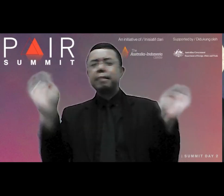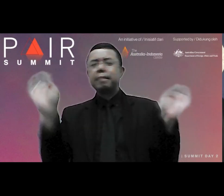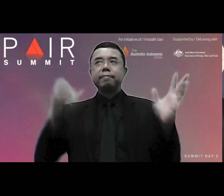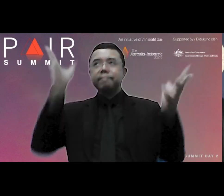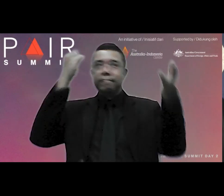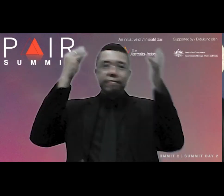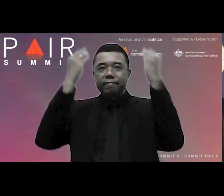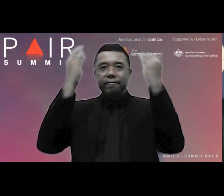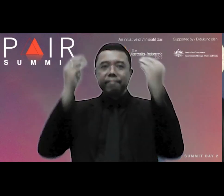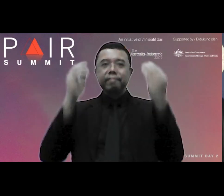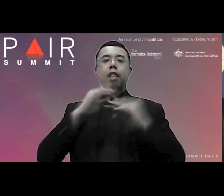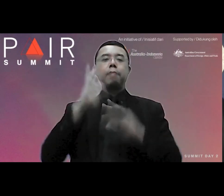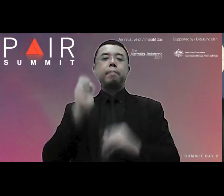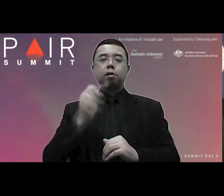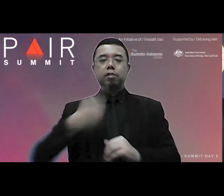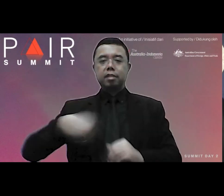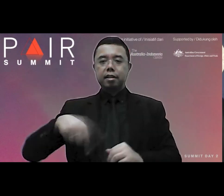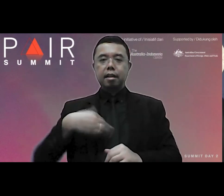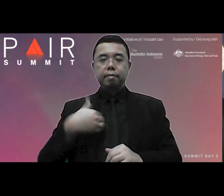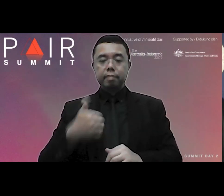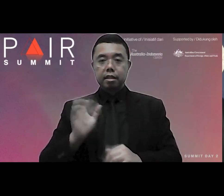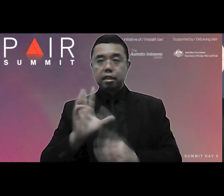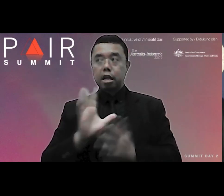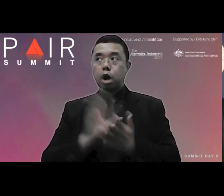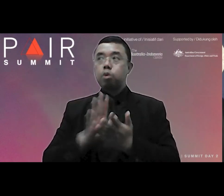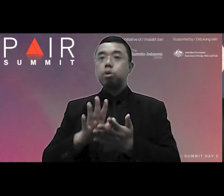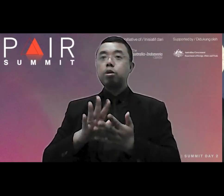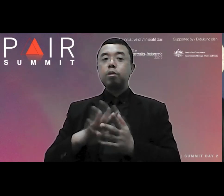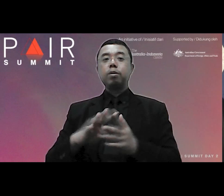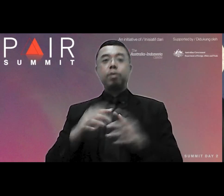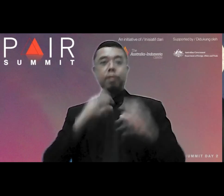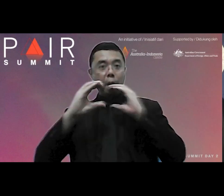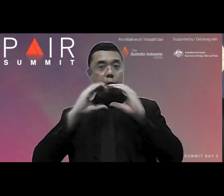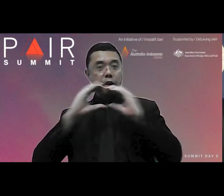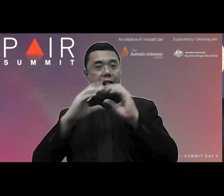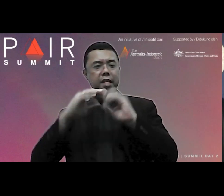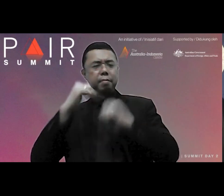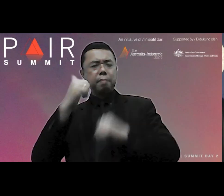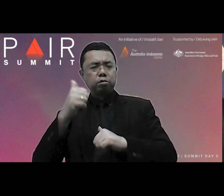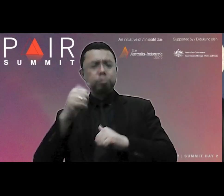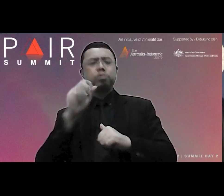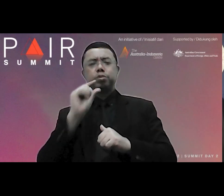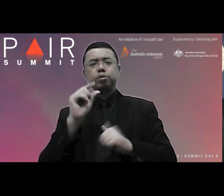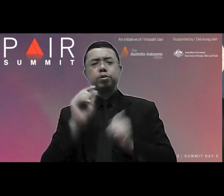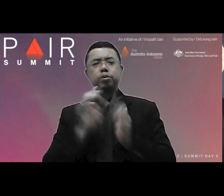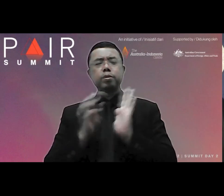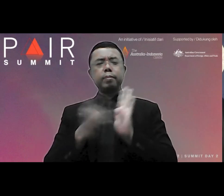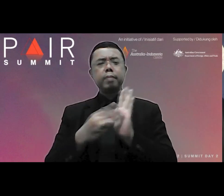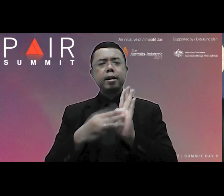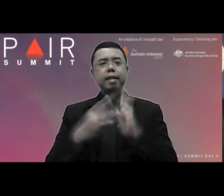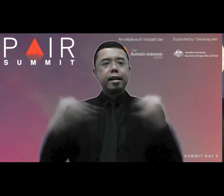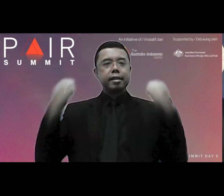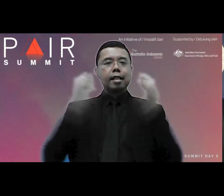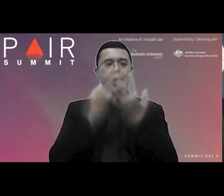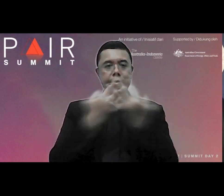to respond and communicate effectively on public health and crisis response. And finally, just to say